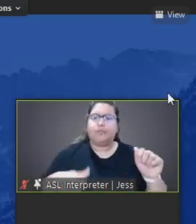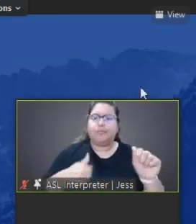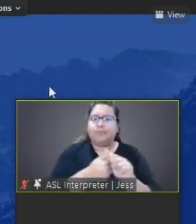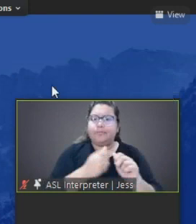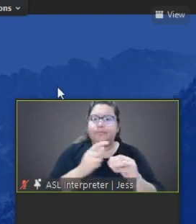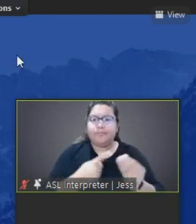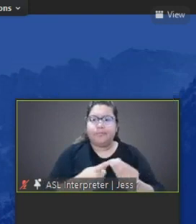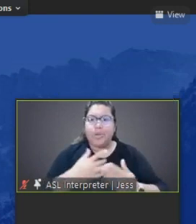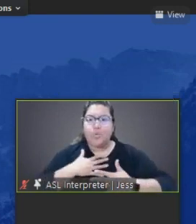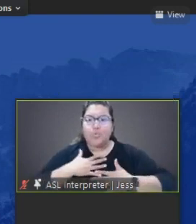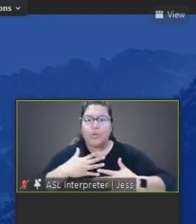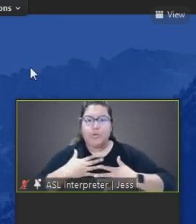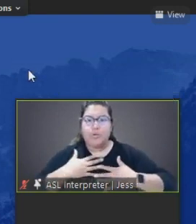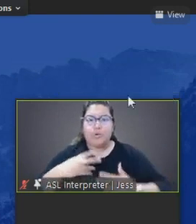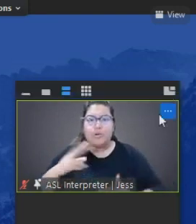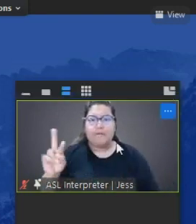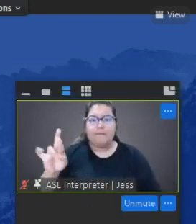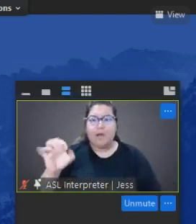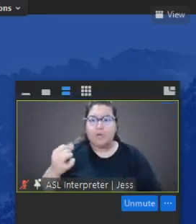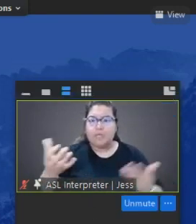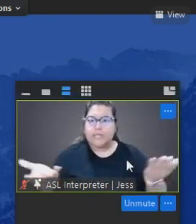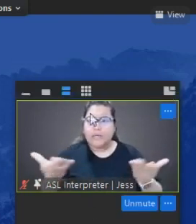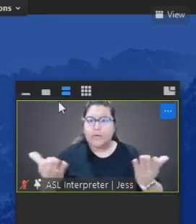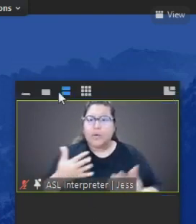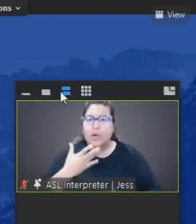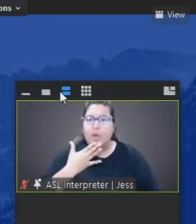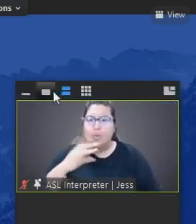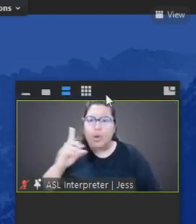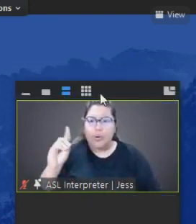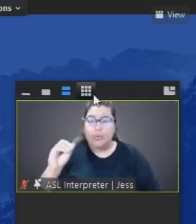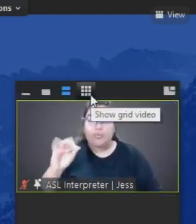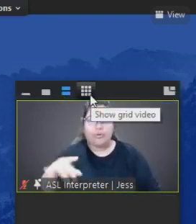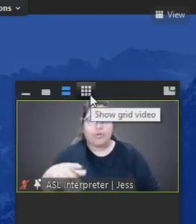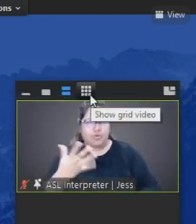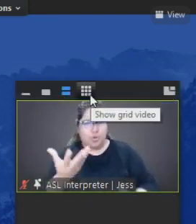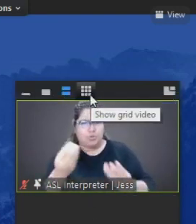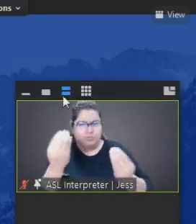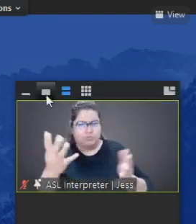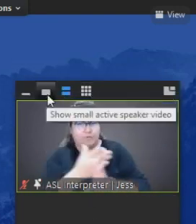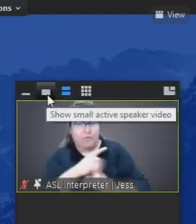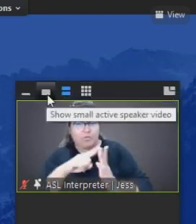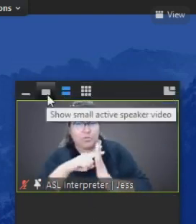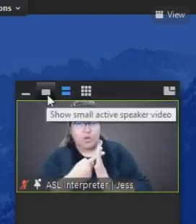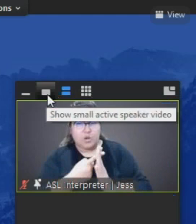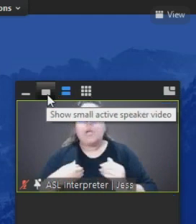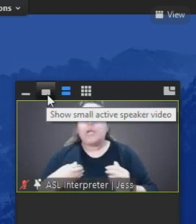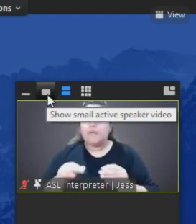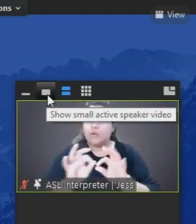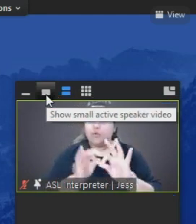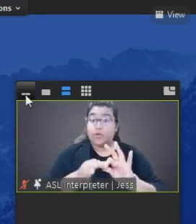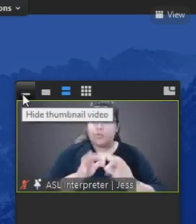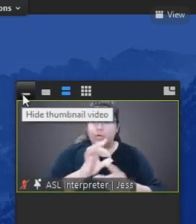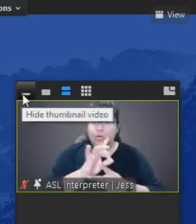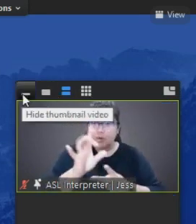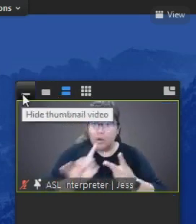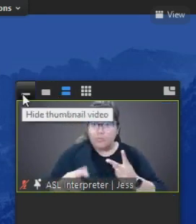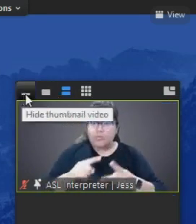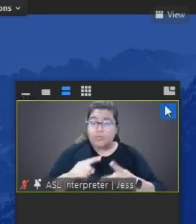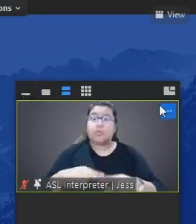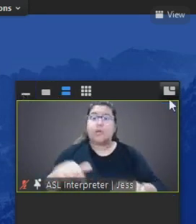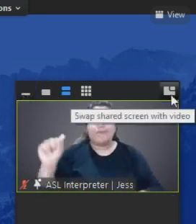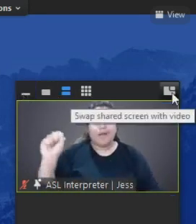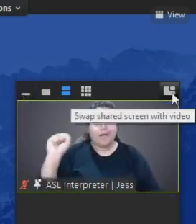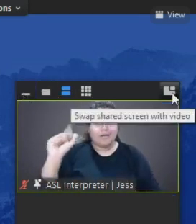viruses in Colorado. A couple of housekeeping items up top. We do have a couple of interpretation options available. Our American Sign